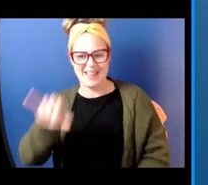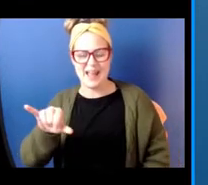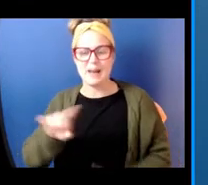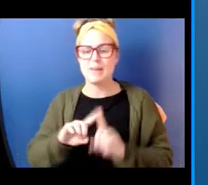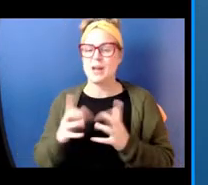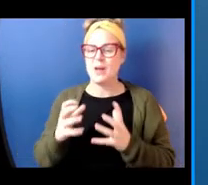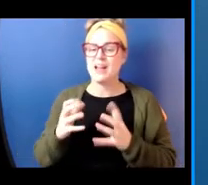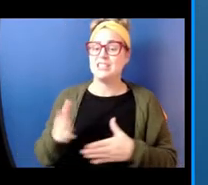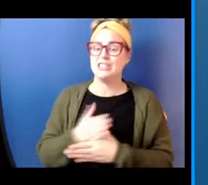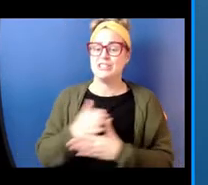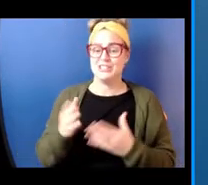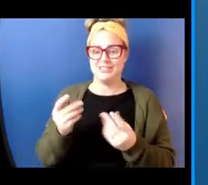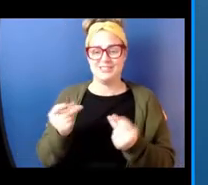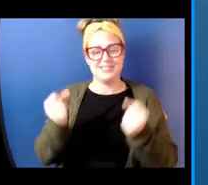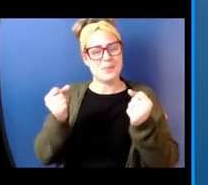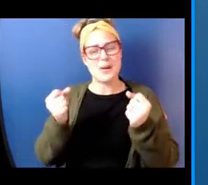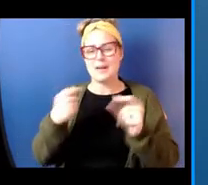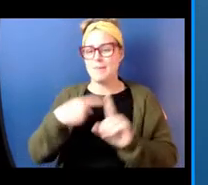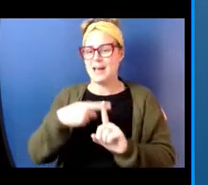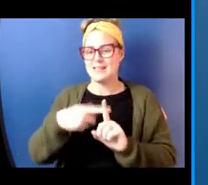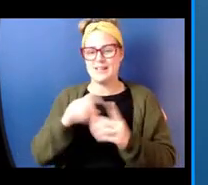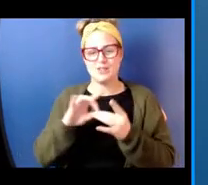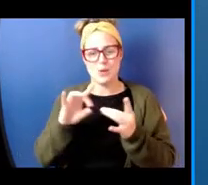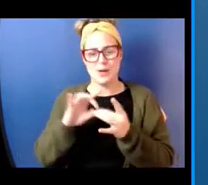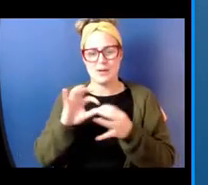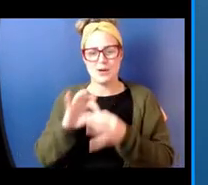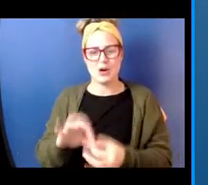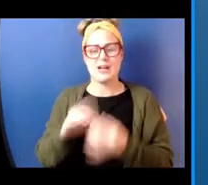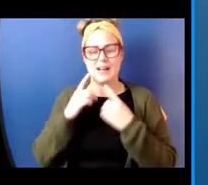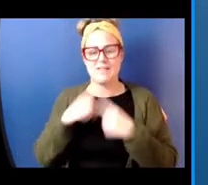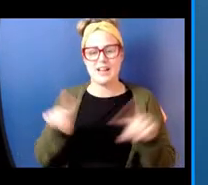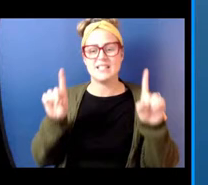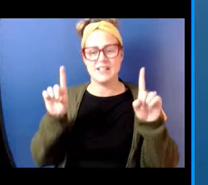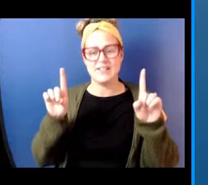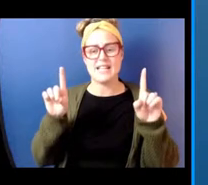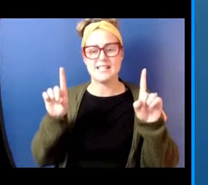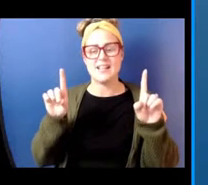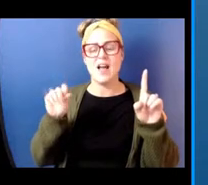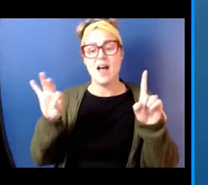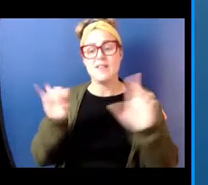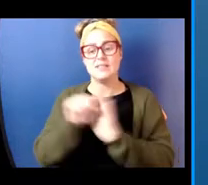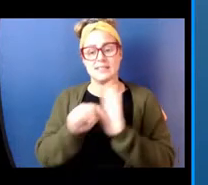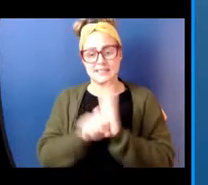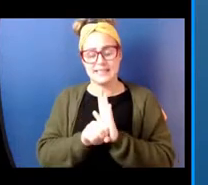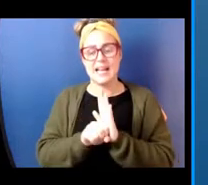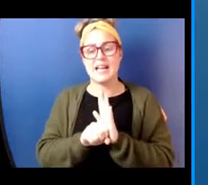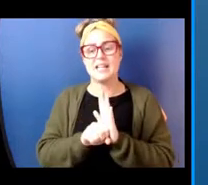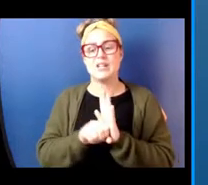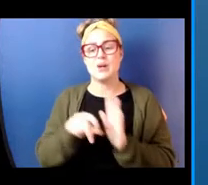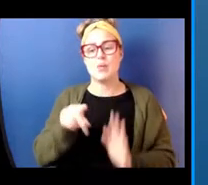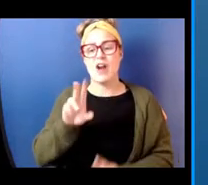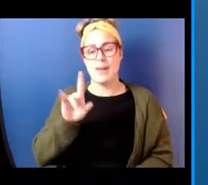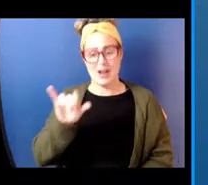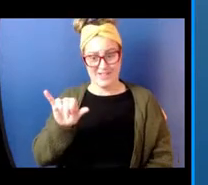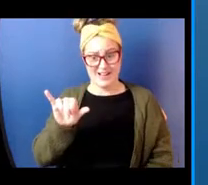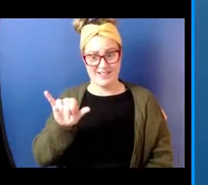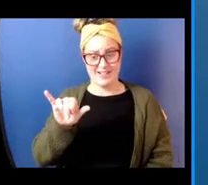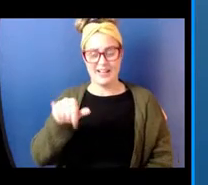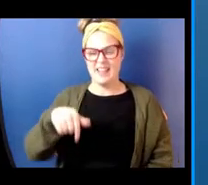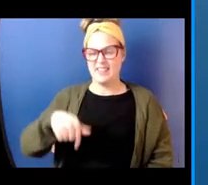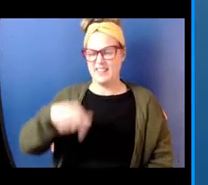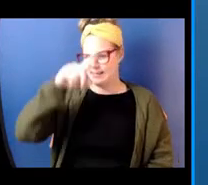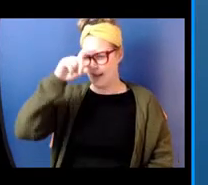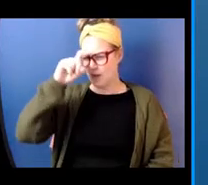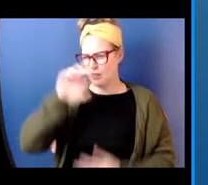story a positive story of this state party this summer and it interrelates to this but it